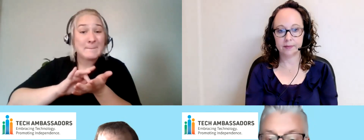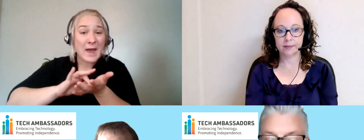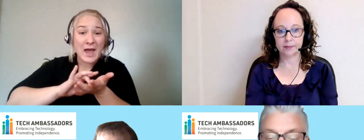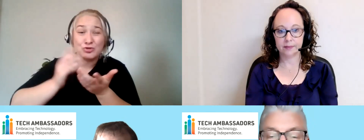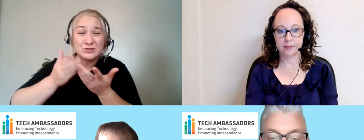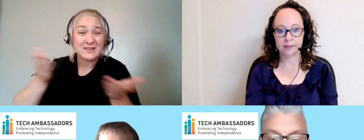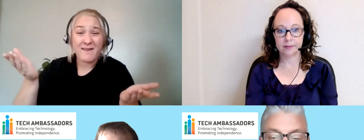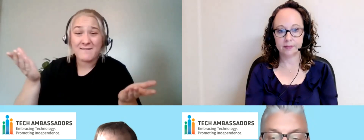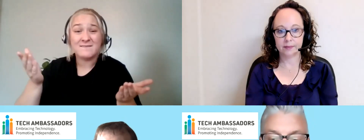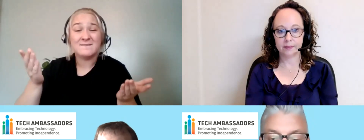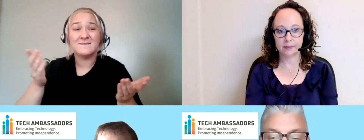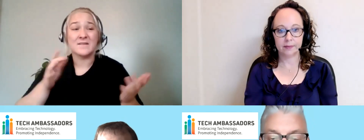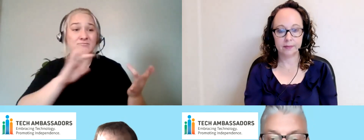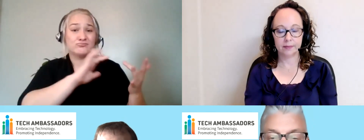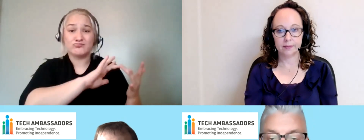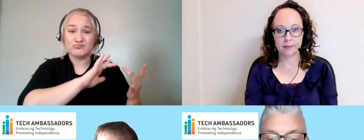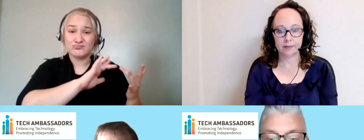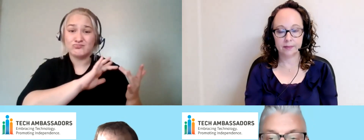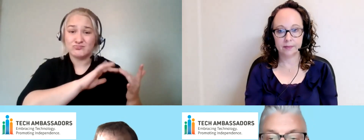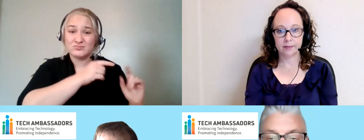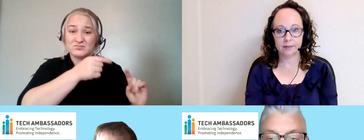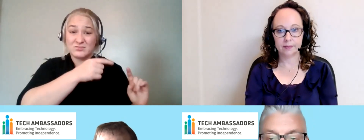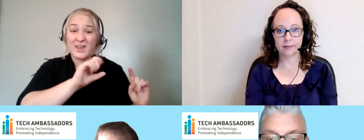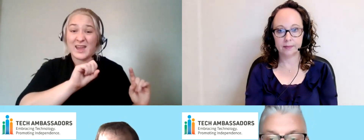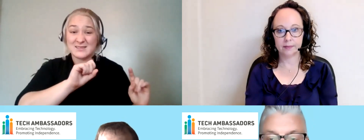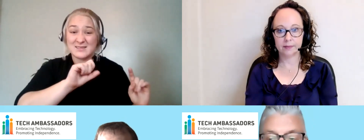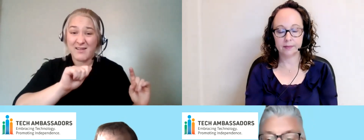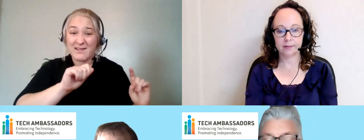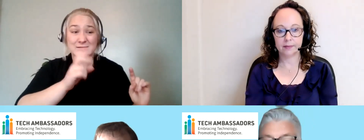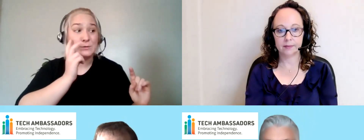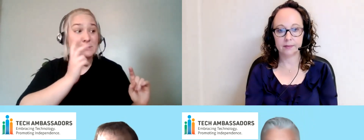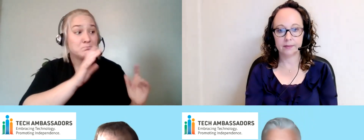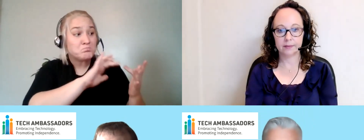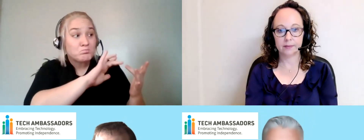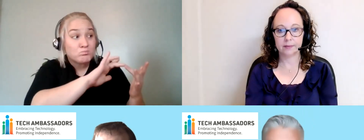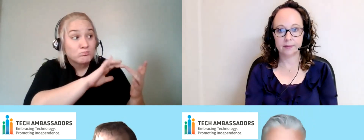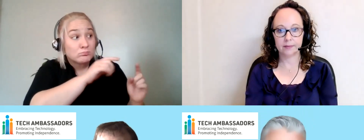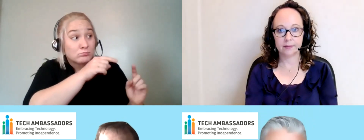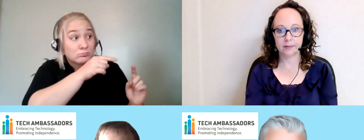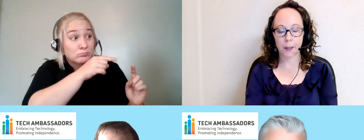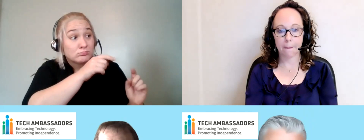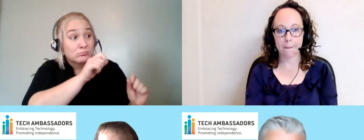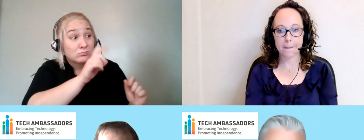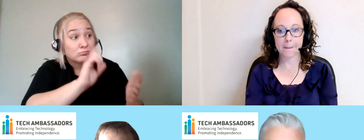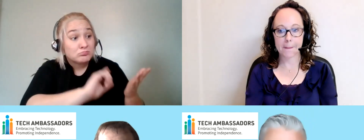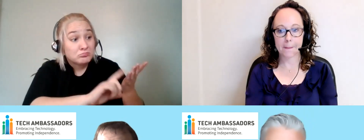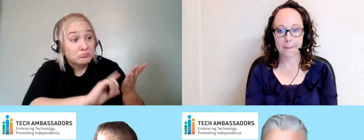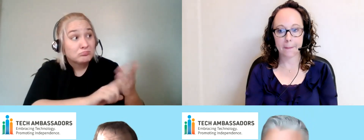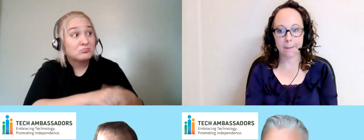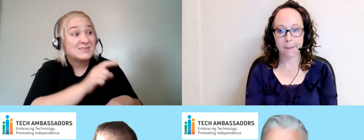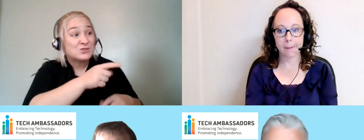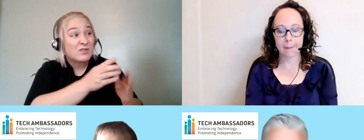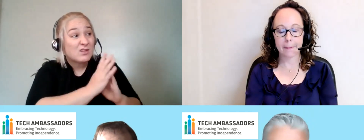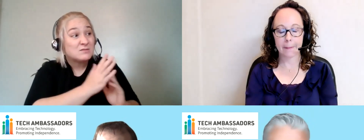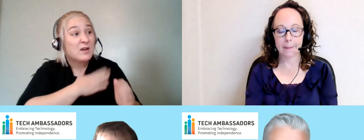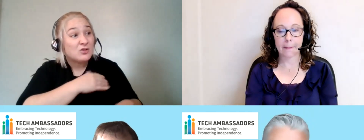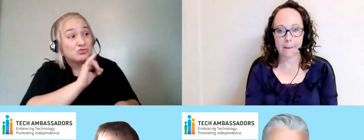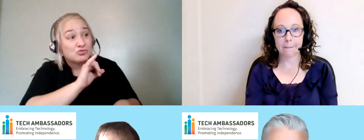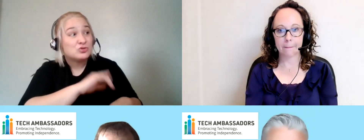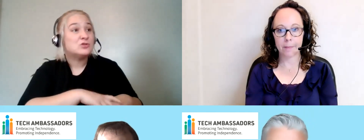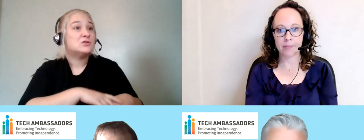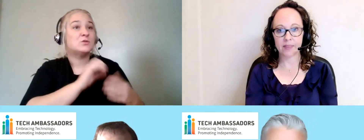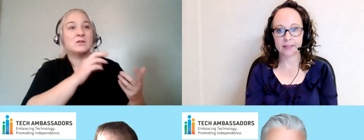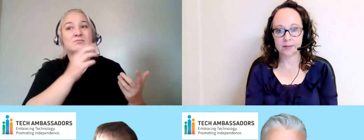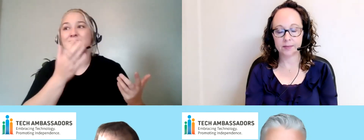wise, to see if they can get it if your insurance won't, or if you